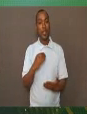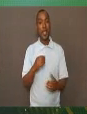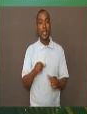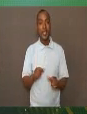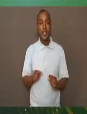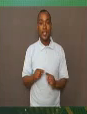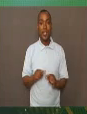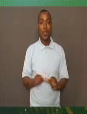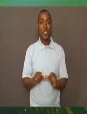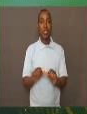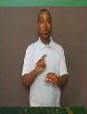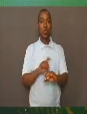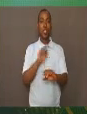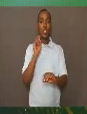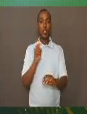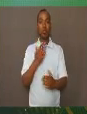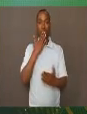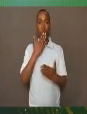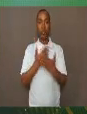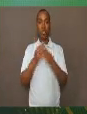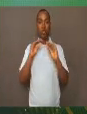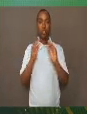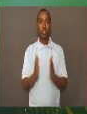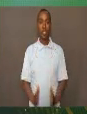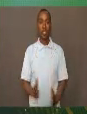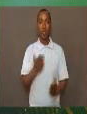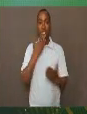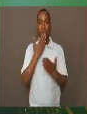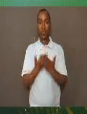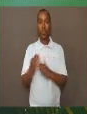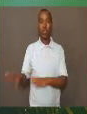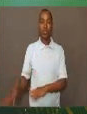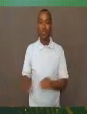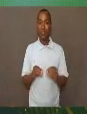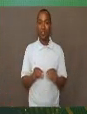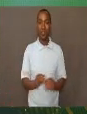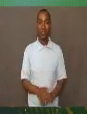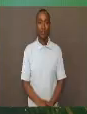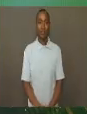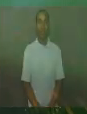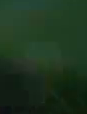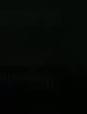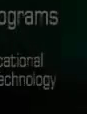Until next time, thank you, teacher. Thank you, students.